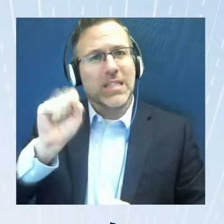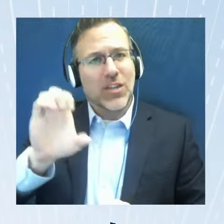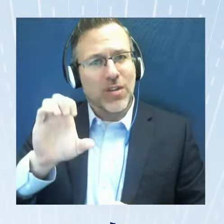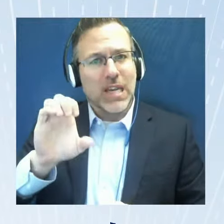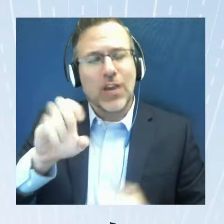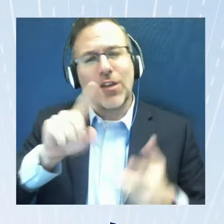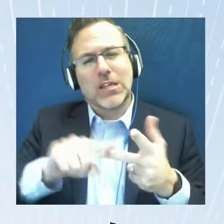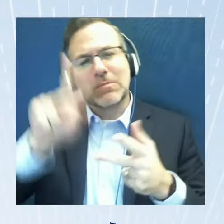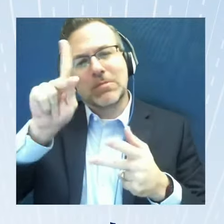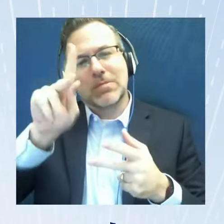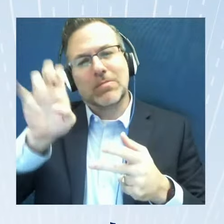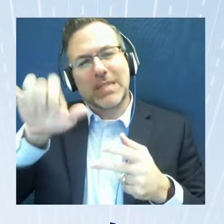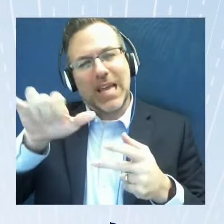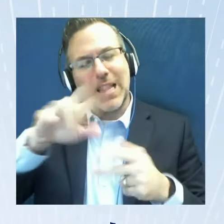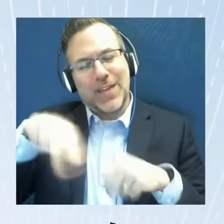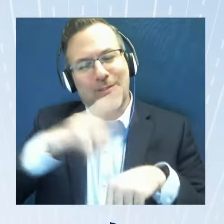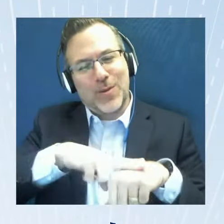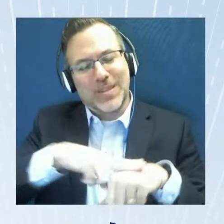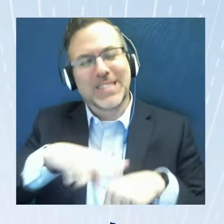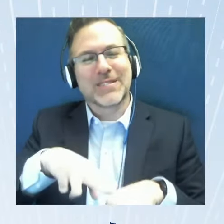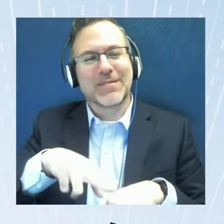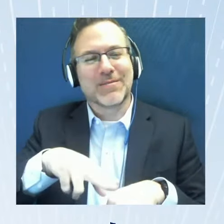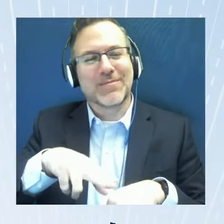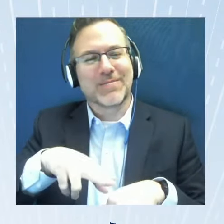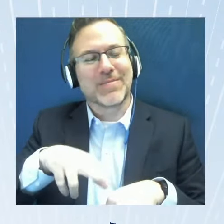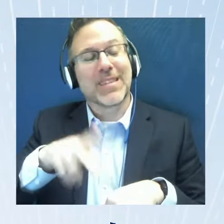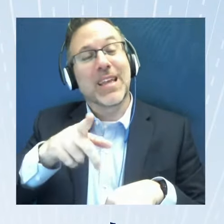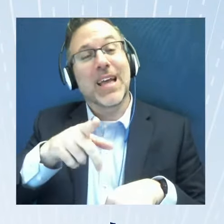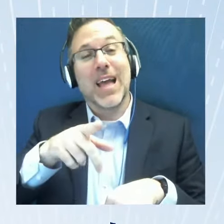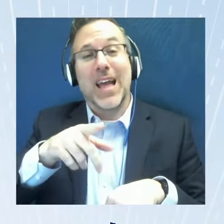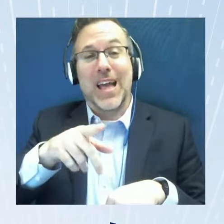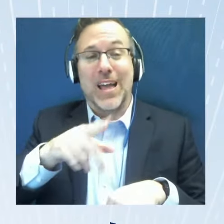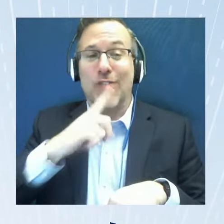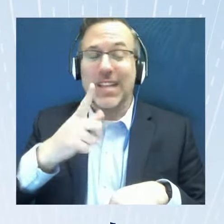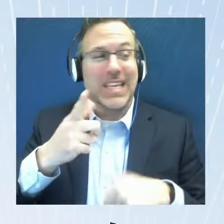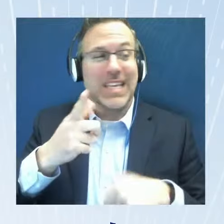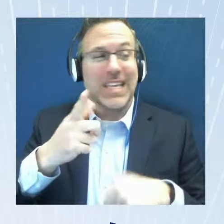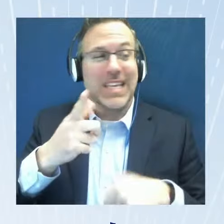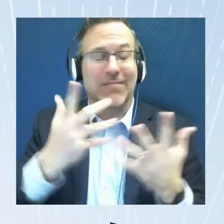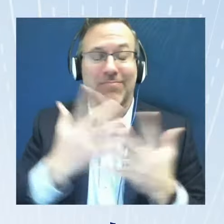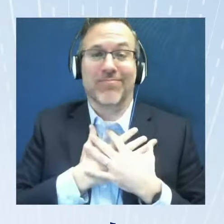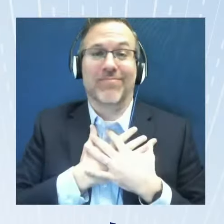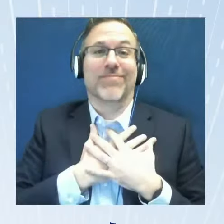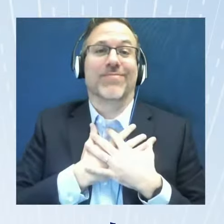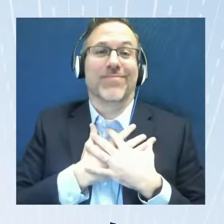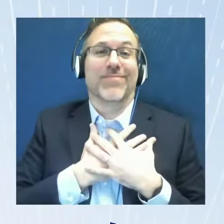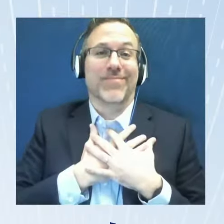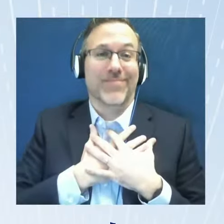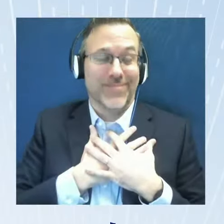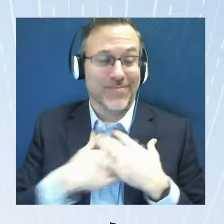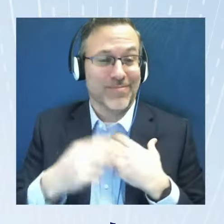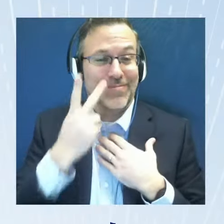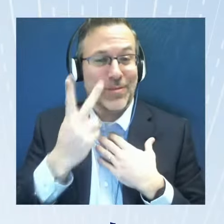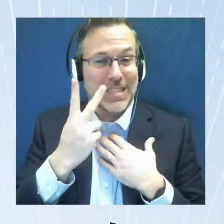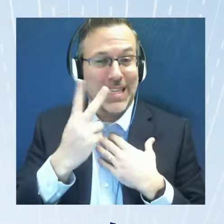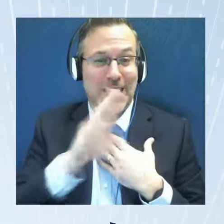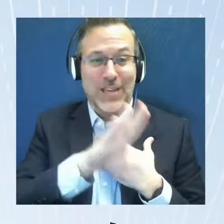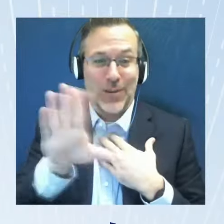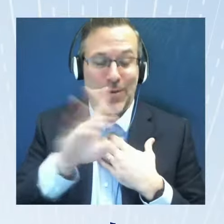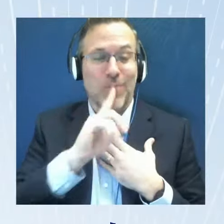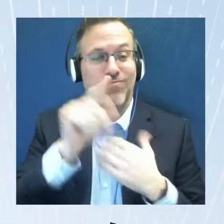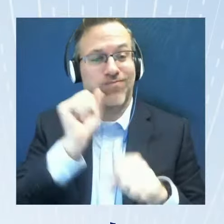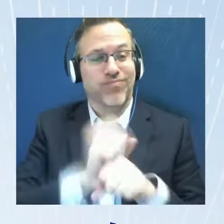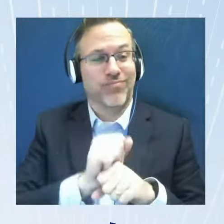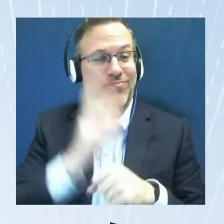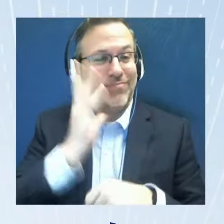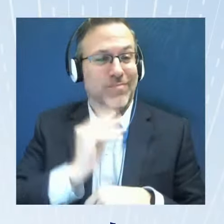course. It is so refreshing to see people with genuine experience. And Secretary, I followed you long,